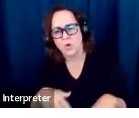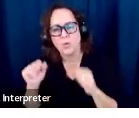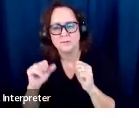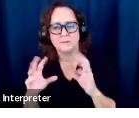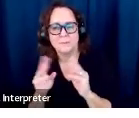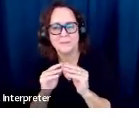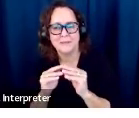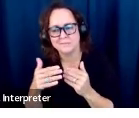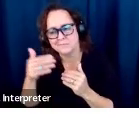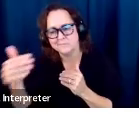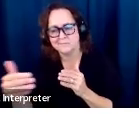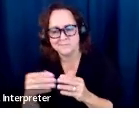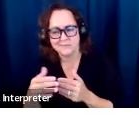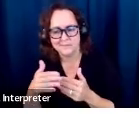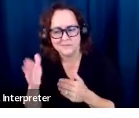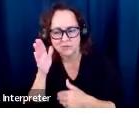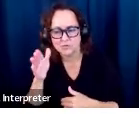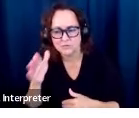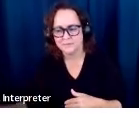future.